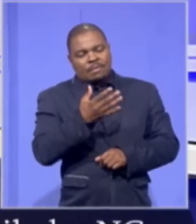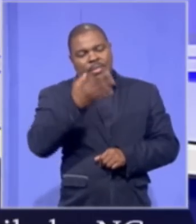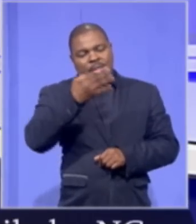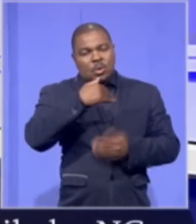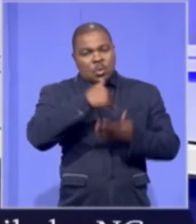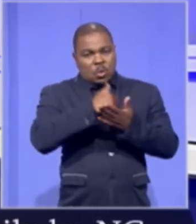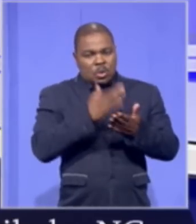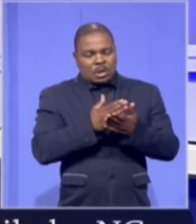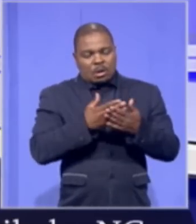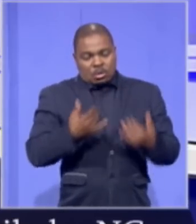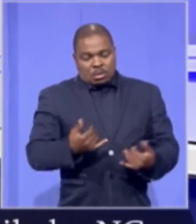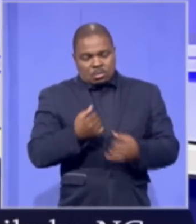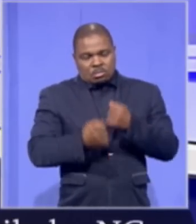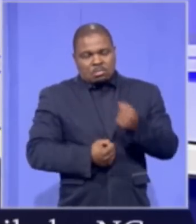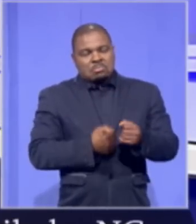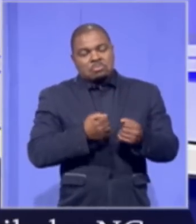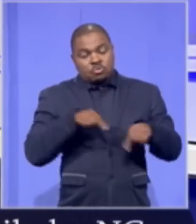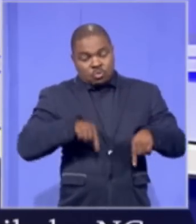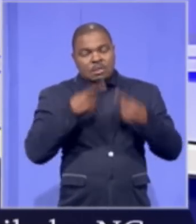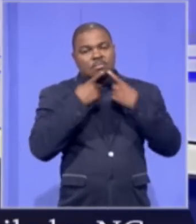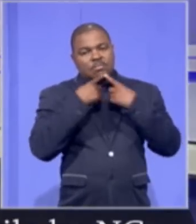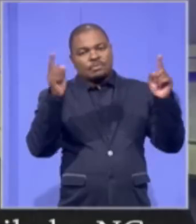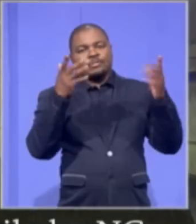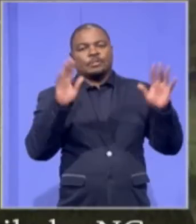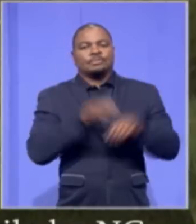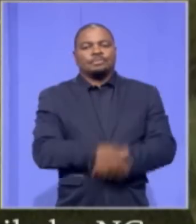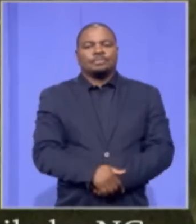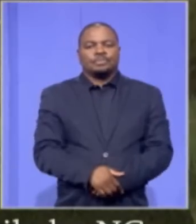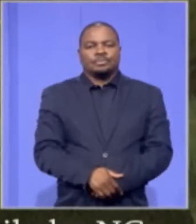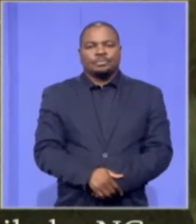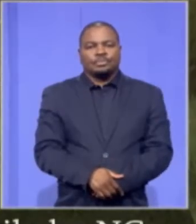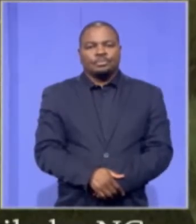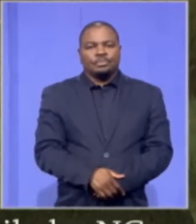di lokolotšwe le hono.